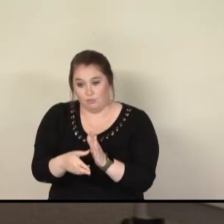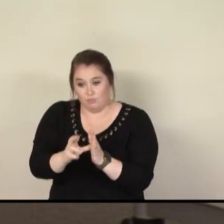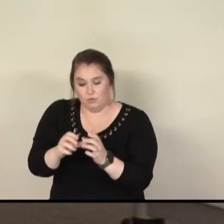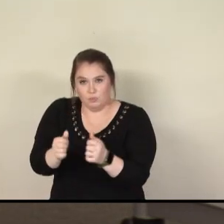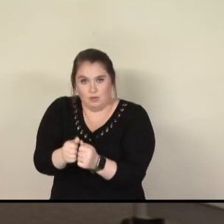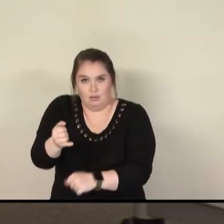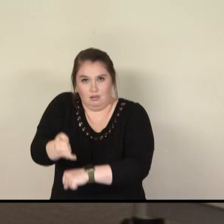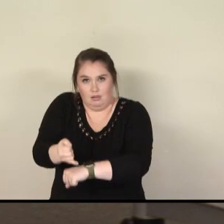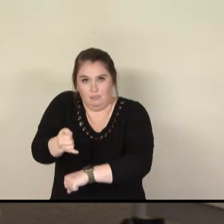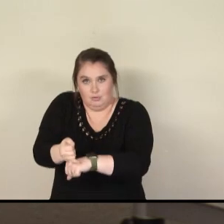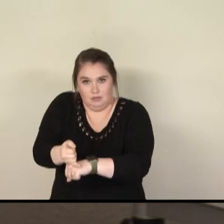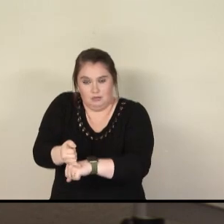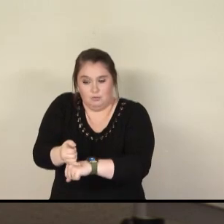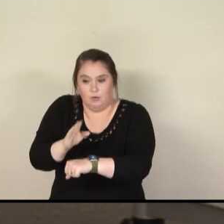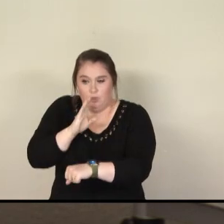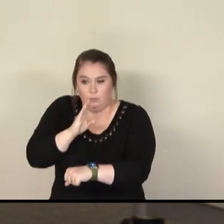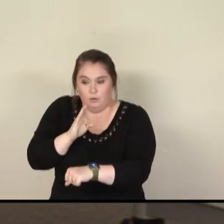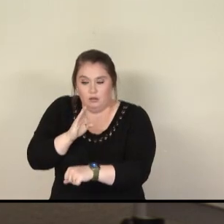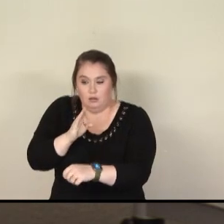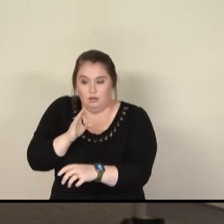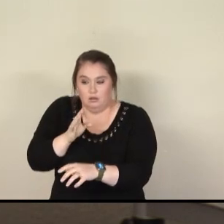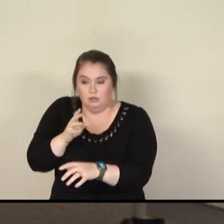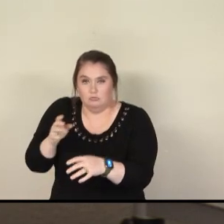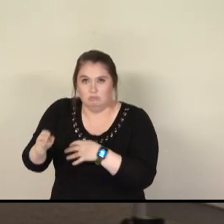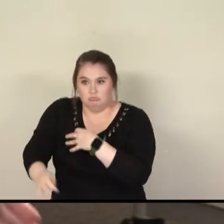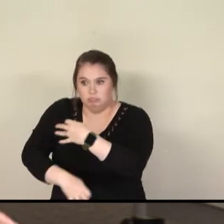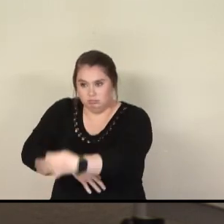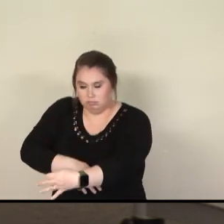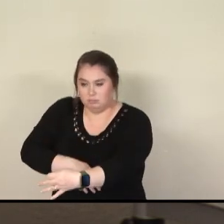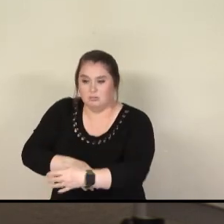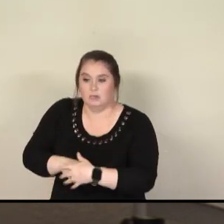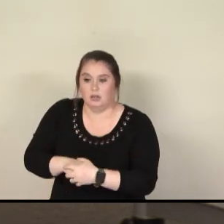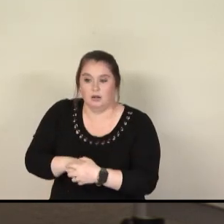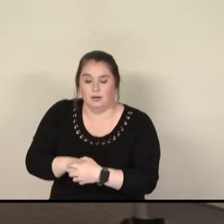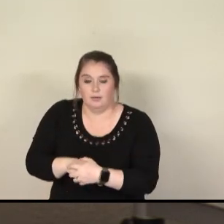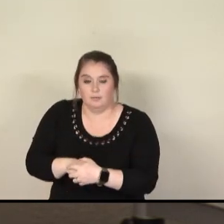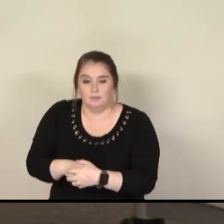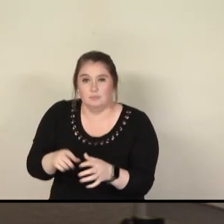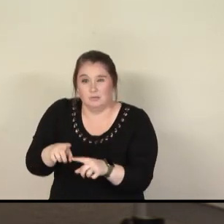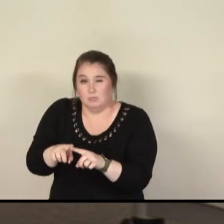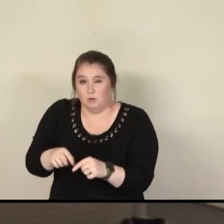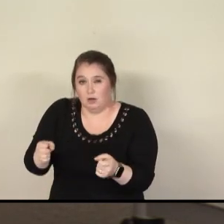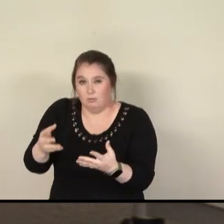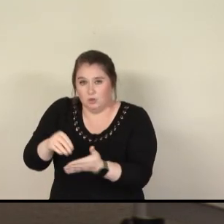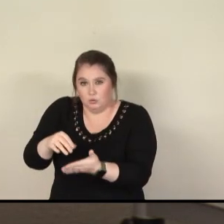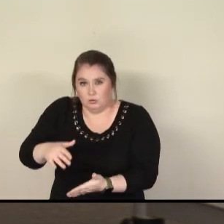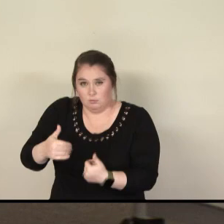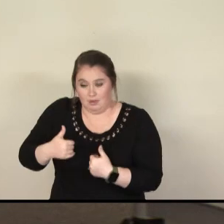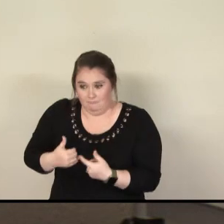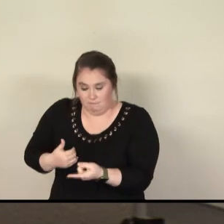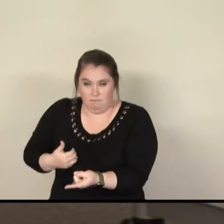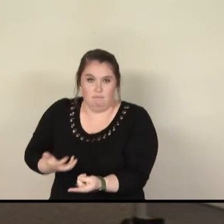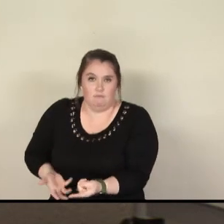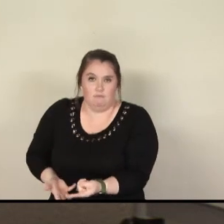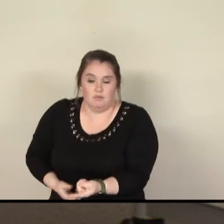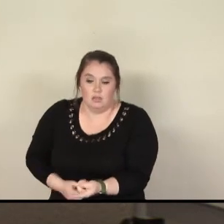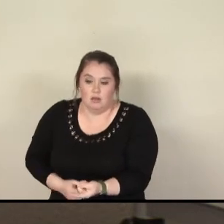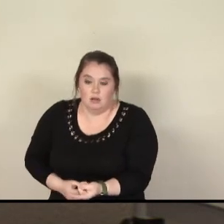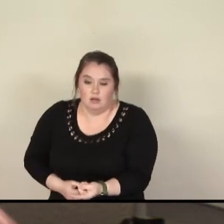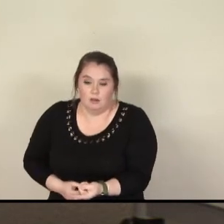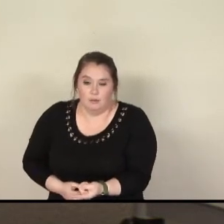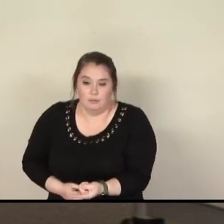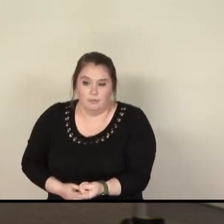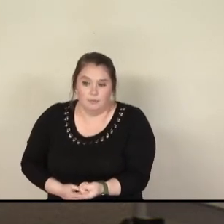we restaff based on the number of kids that we're projecting that they're going to have. I brought